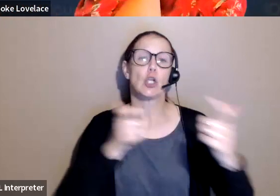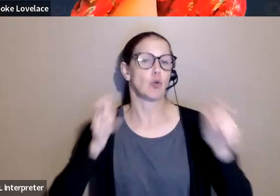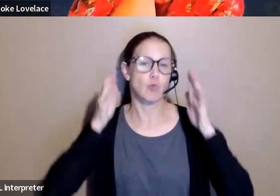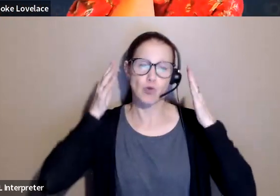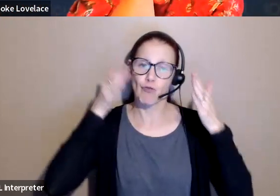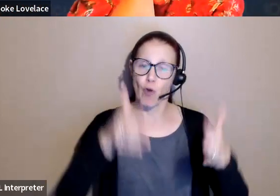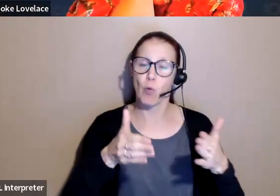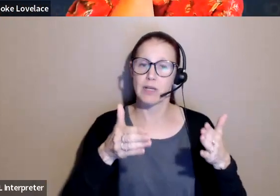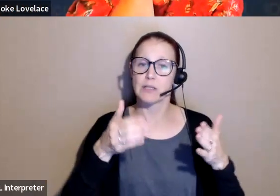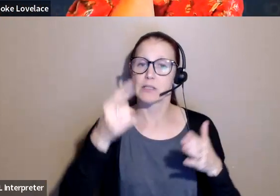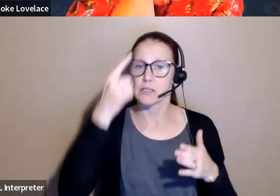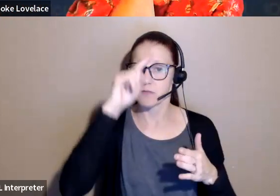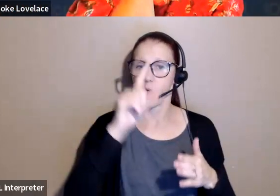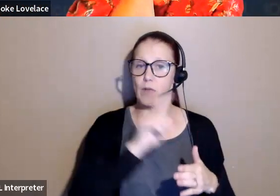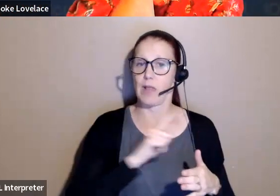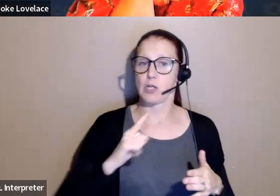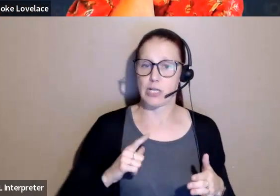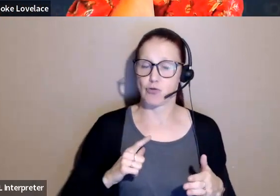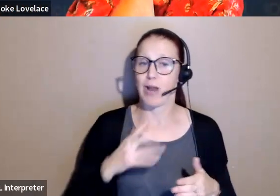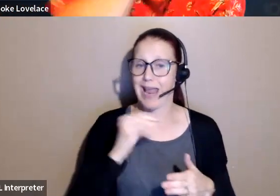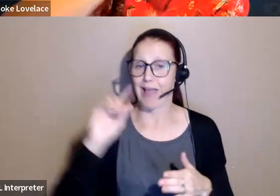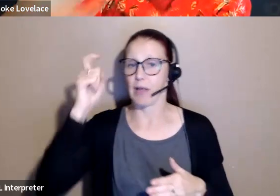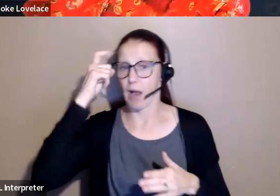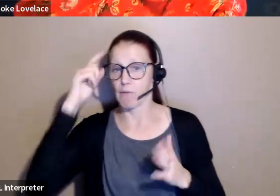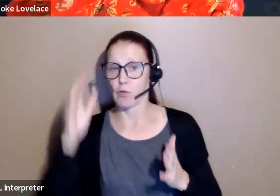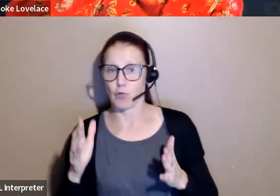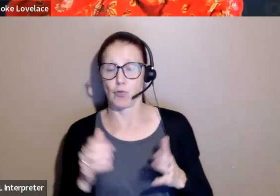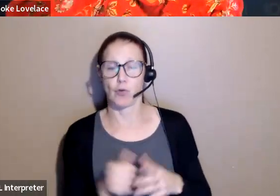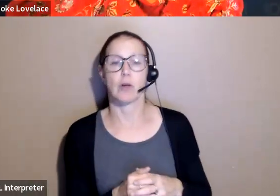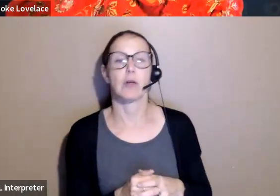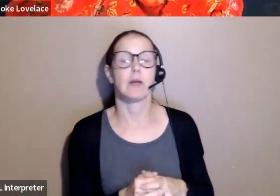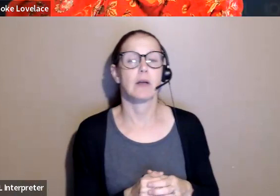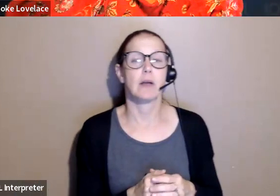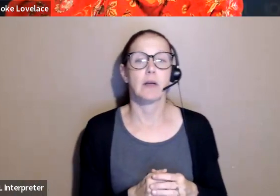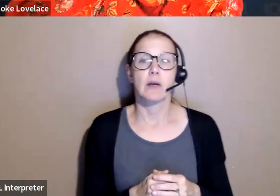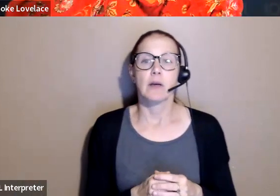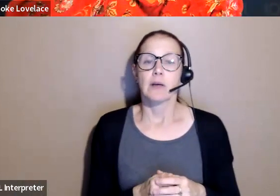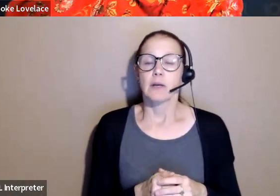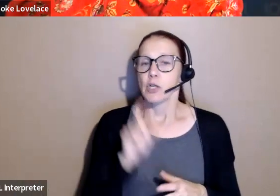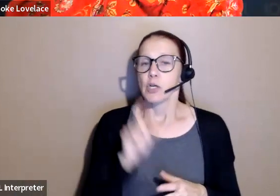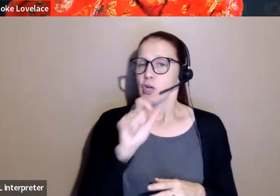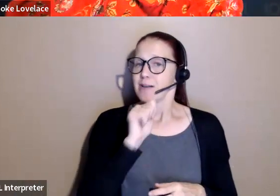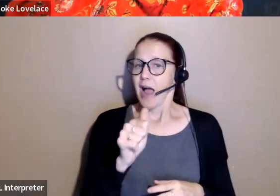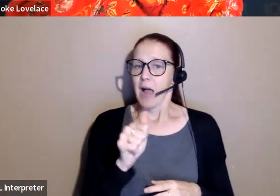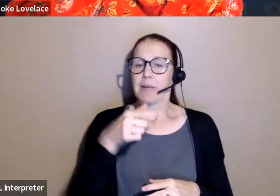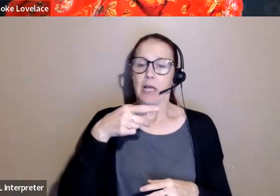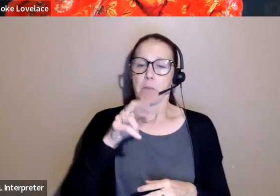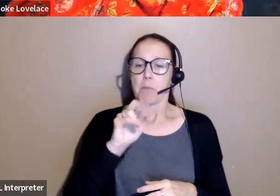focus of the legislature and the governor. It shouldn't be a partisan